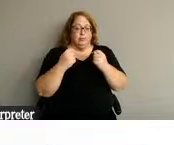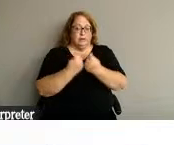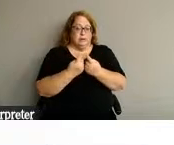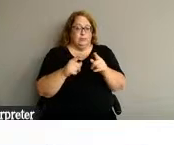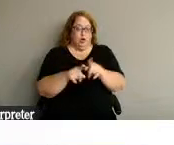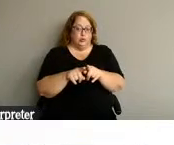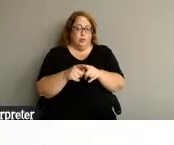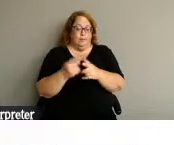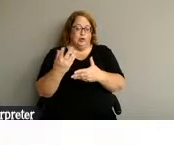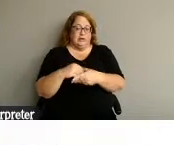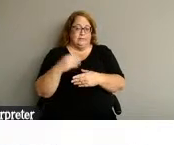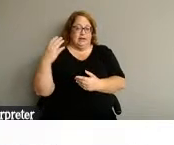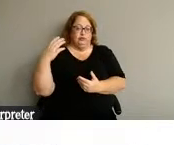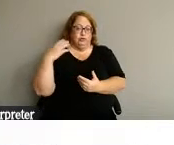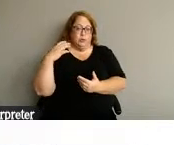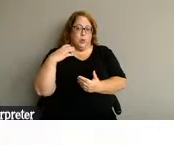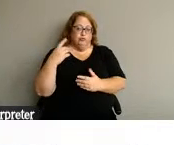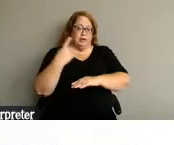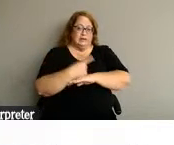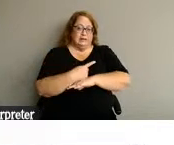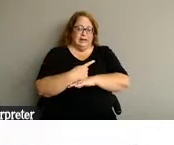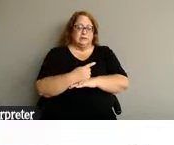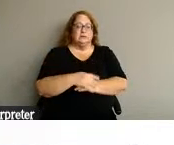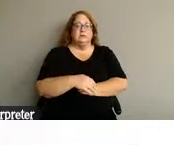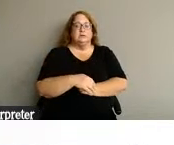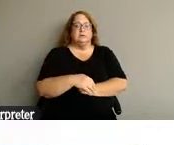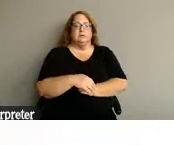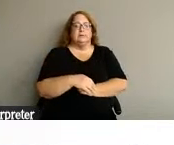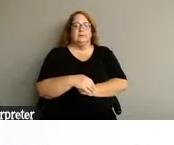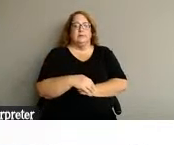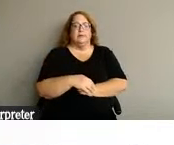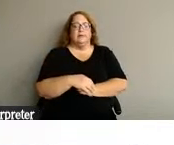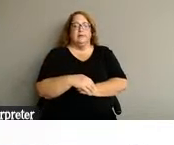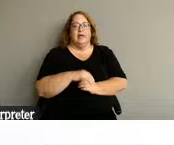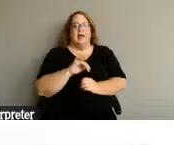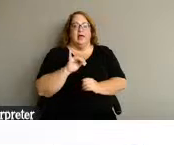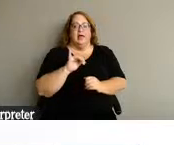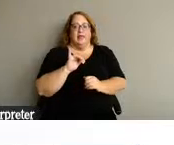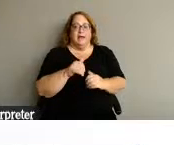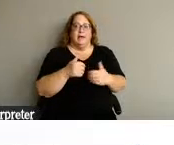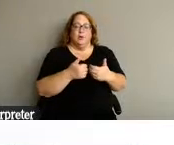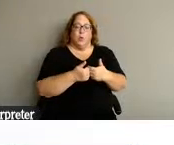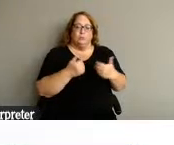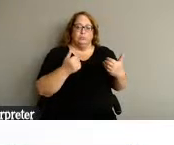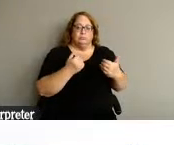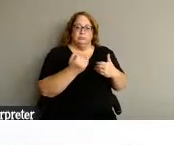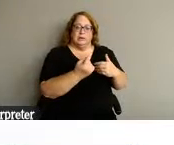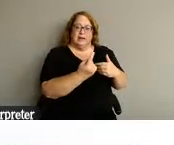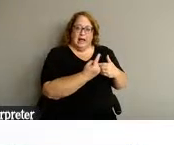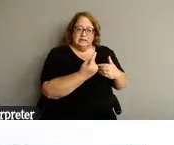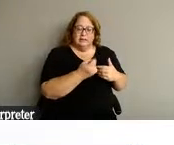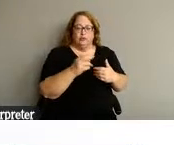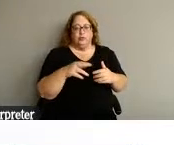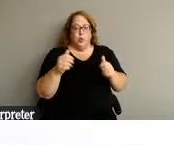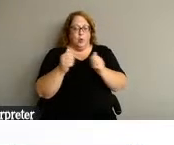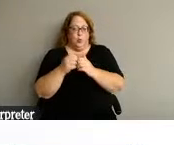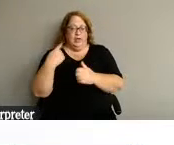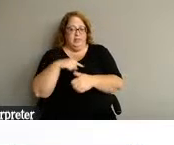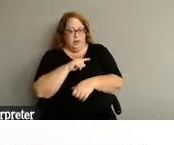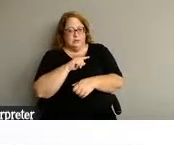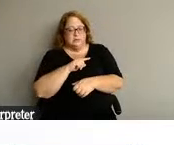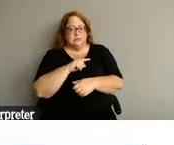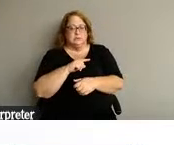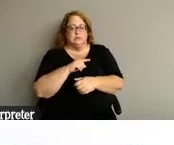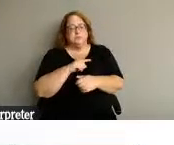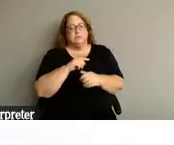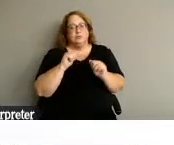also participating in those coaching days as well. They can go in isolation and or they can go with us in